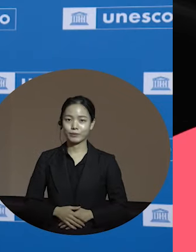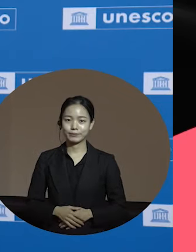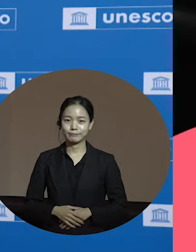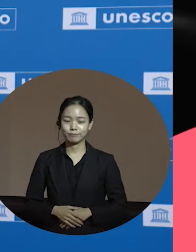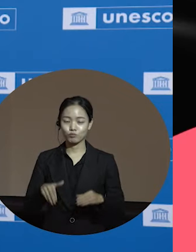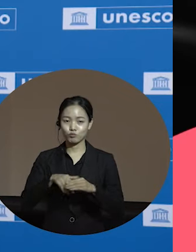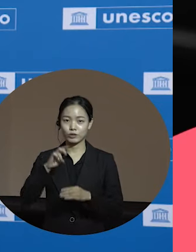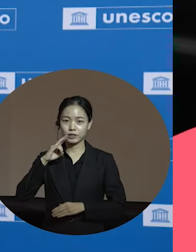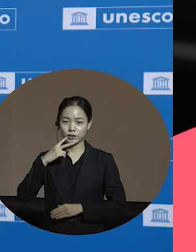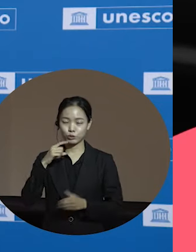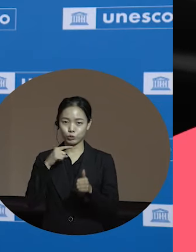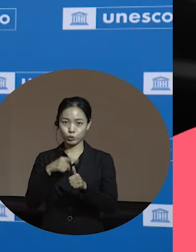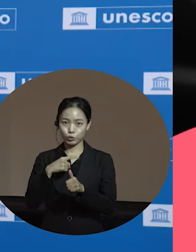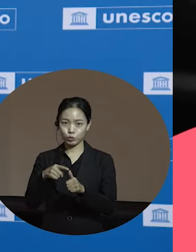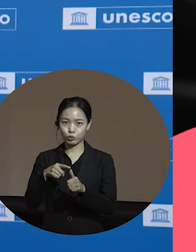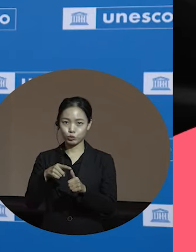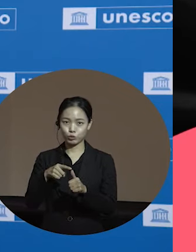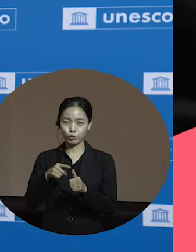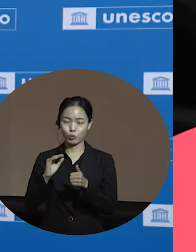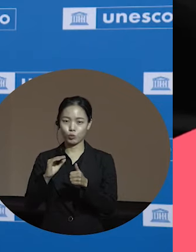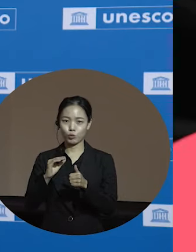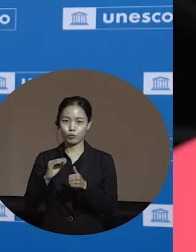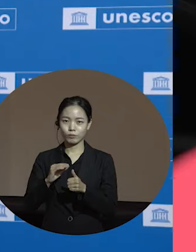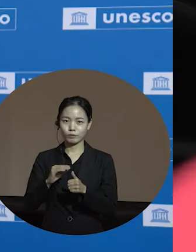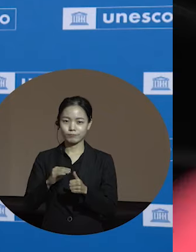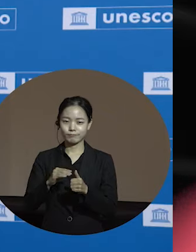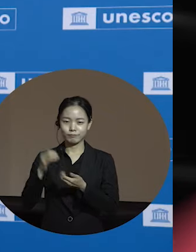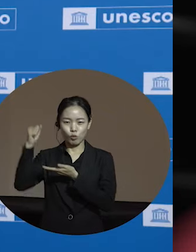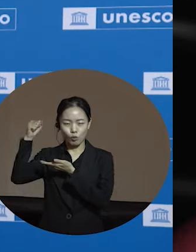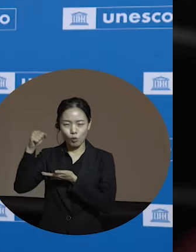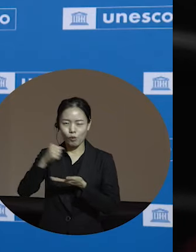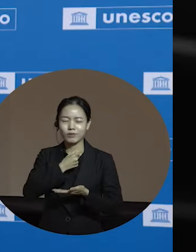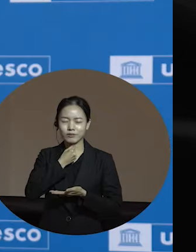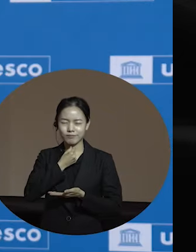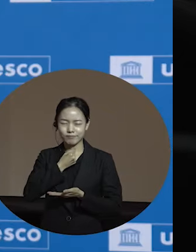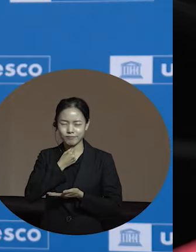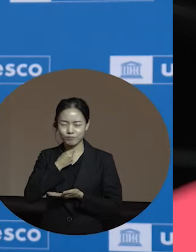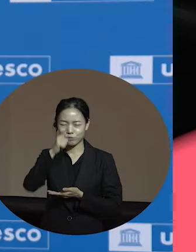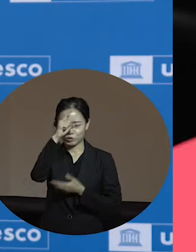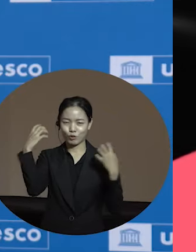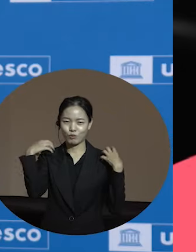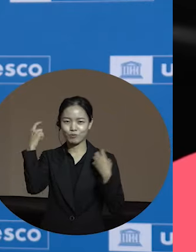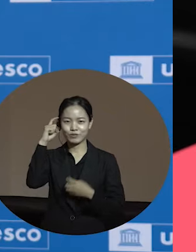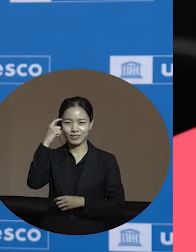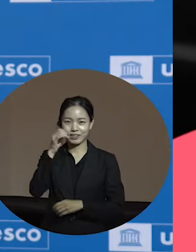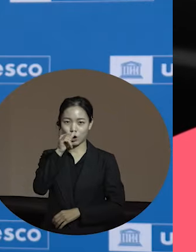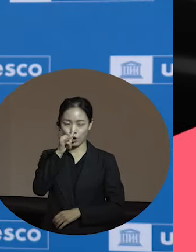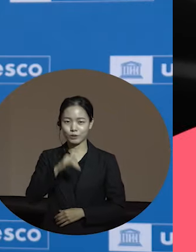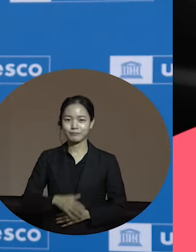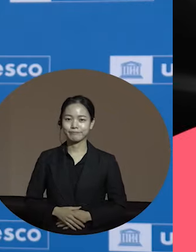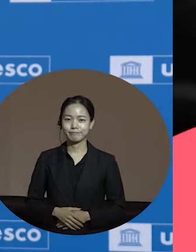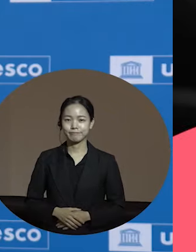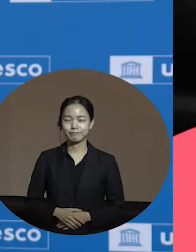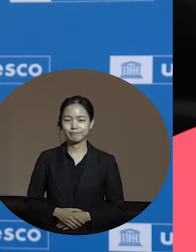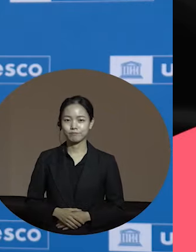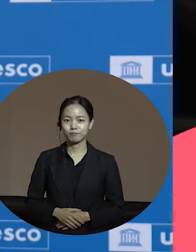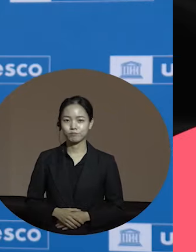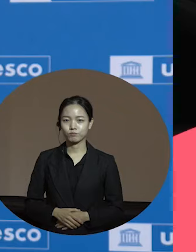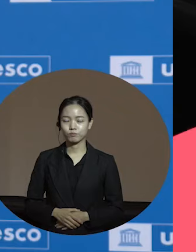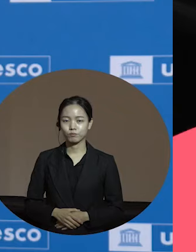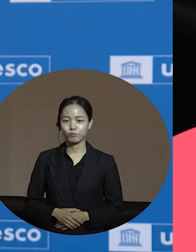deep commitment of the Republic of Korea in championing culture and arts education. I wish to take this opportunity to